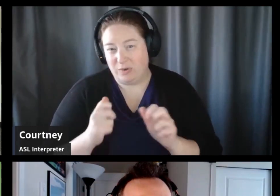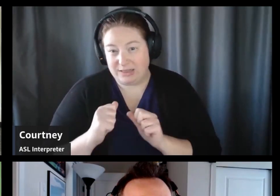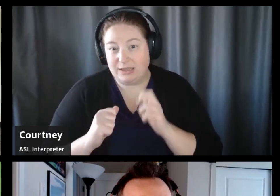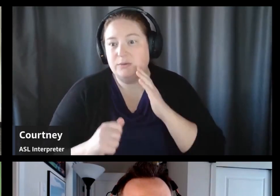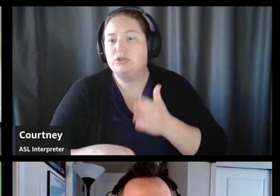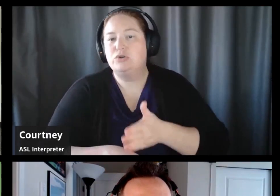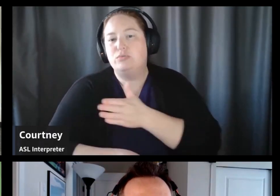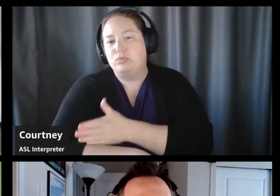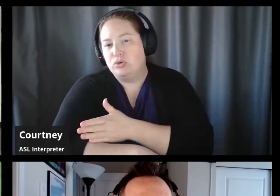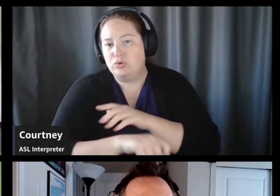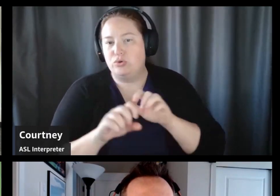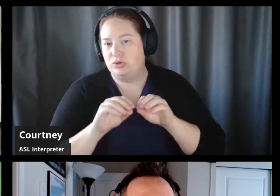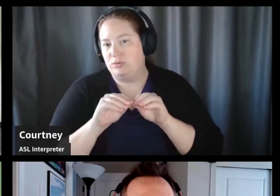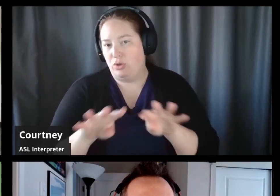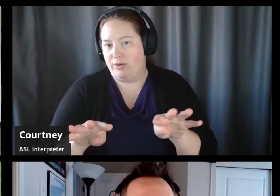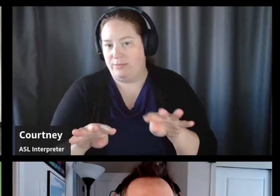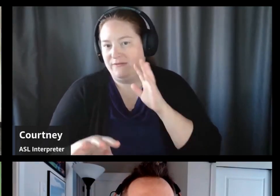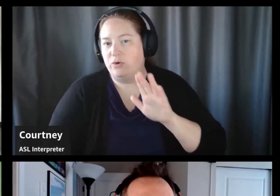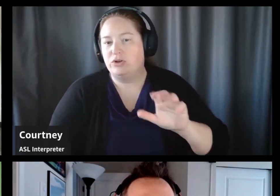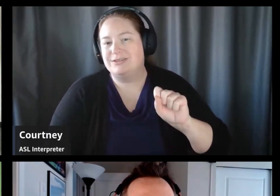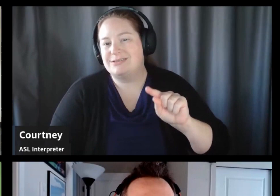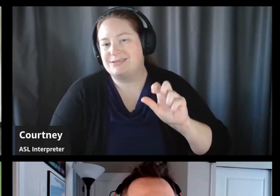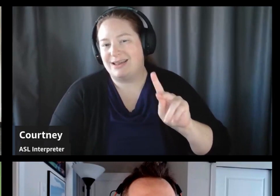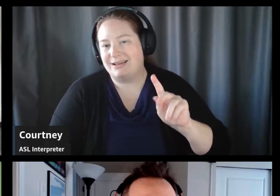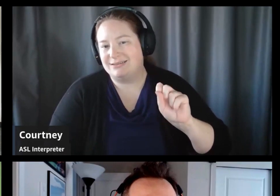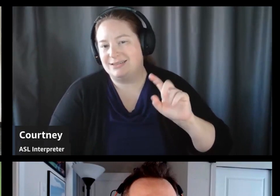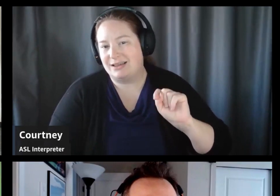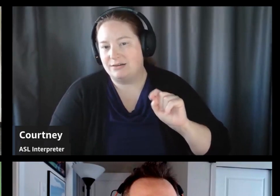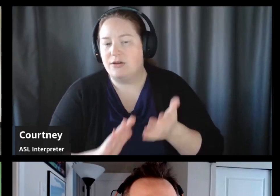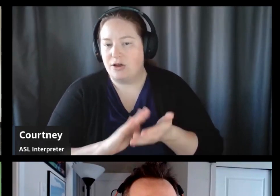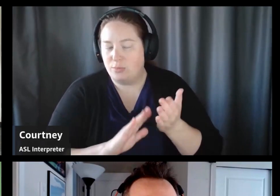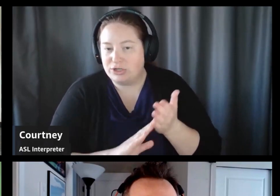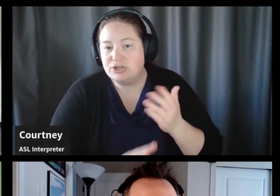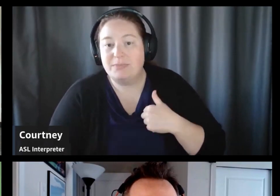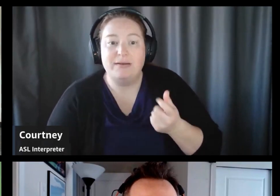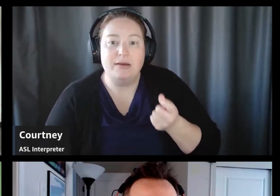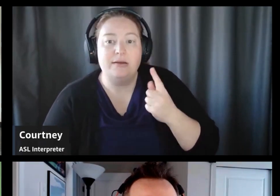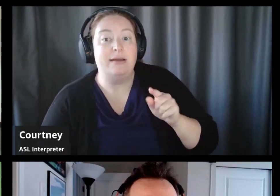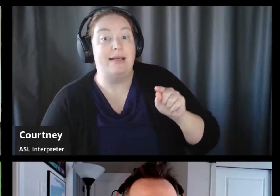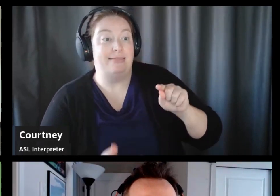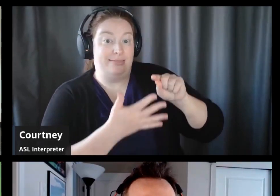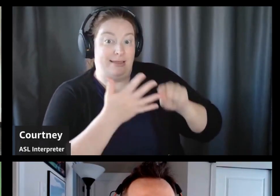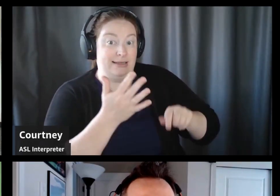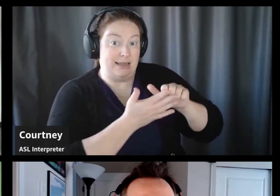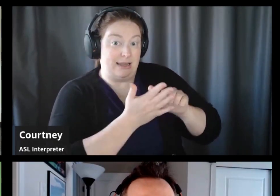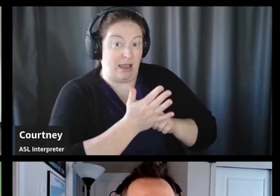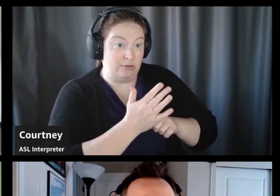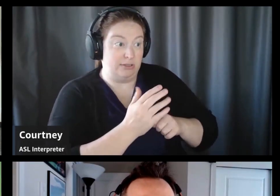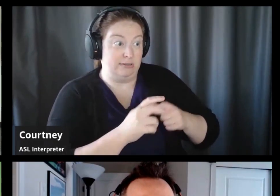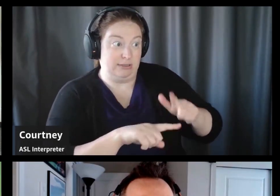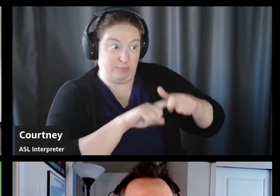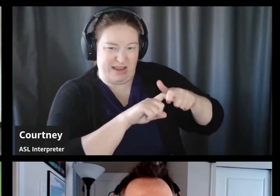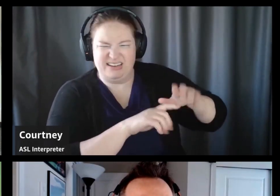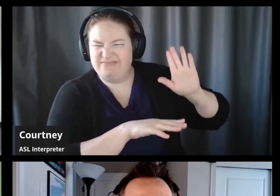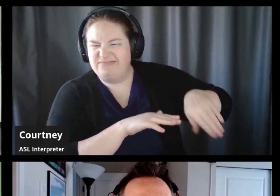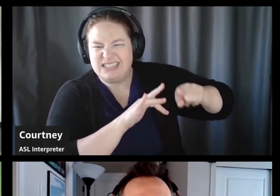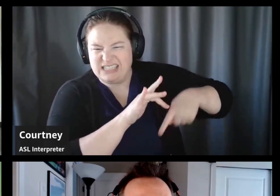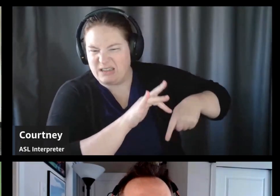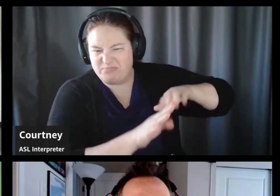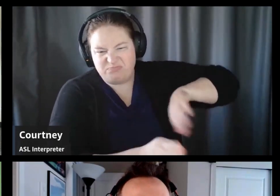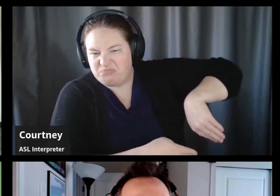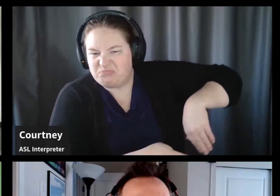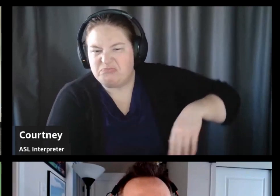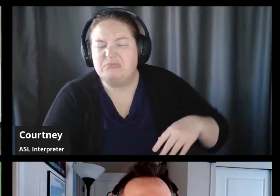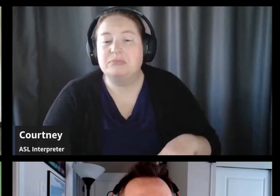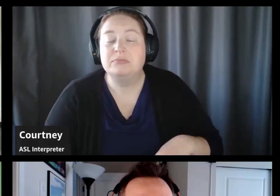deployment speed, right, of your stack set operation, right, by simply understanding, hey, these are the accounts that are suspended, let's just skip them at the first go.